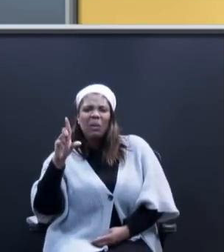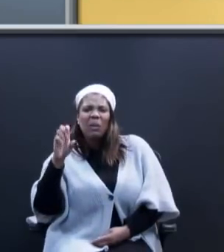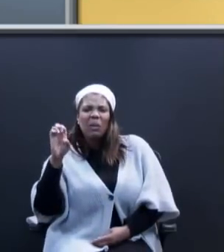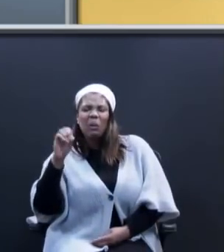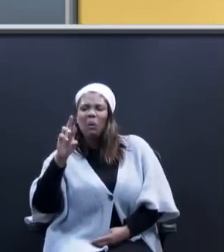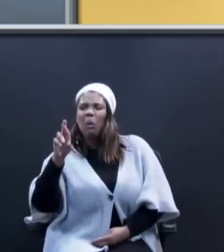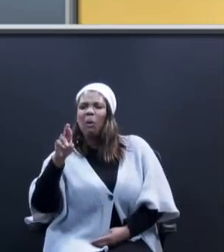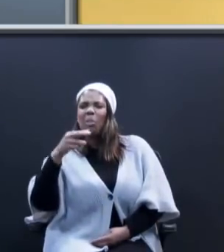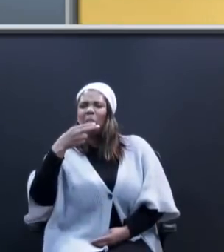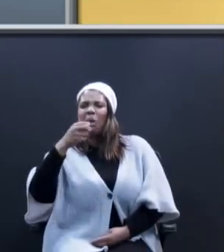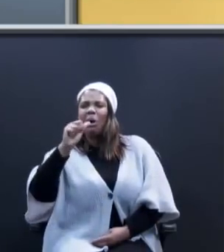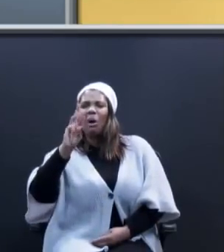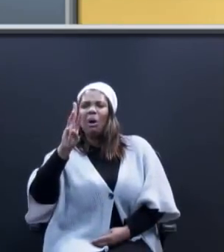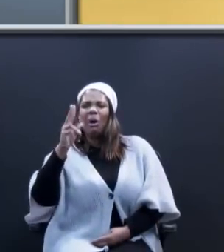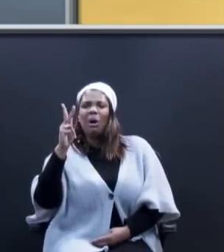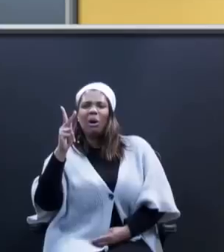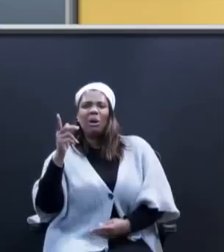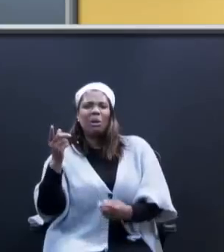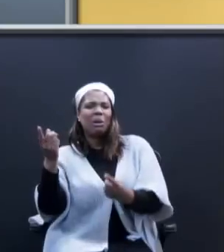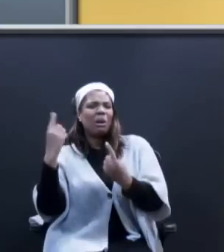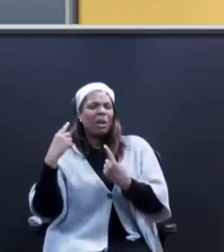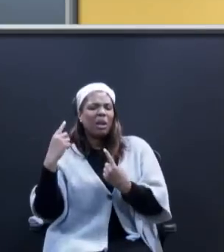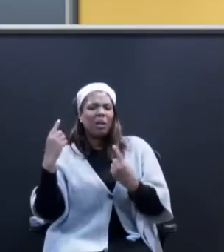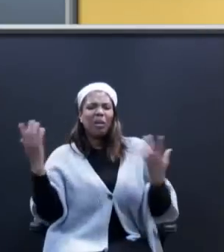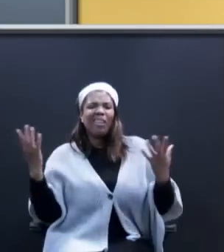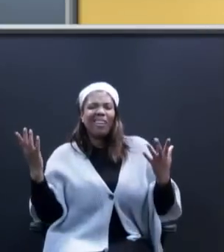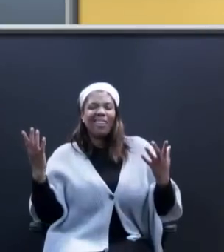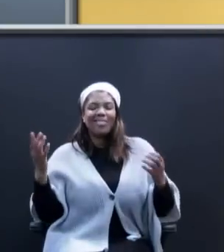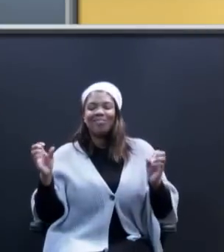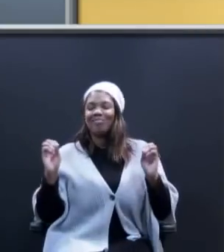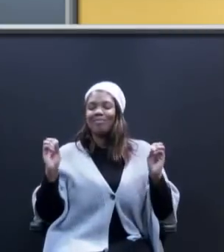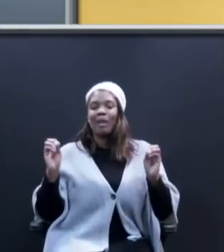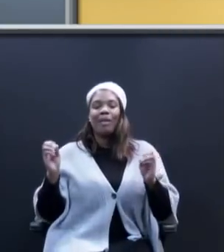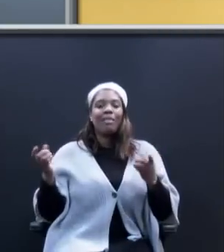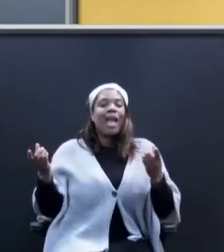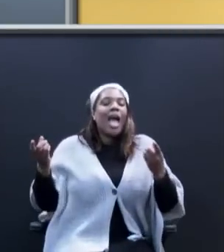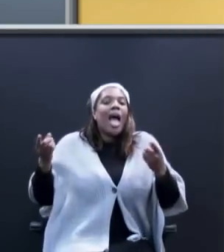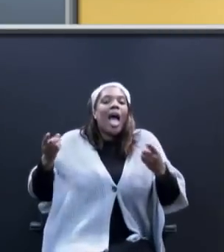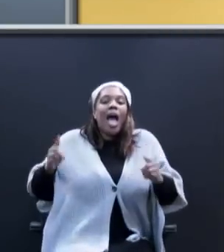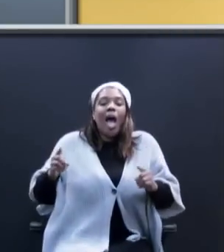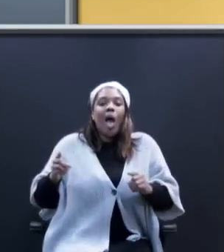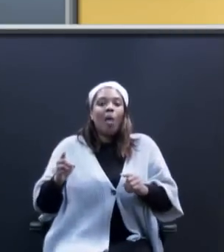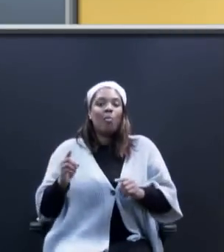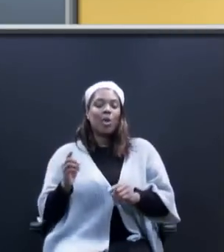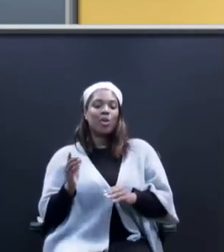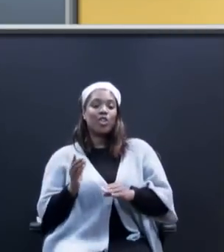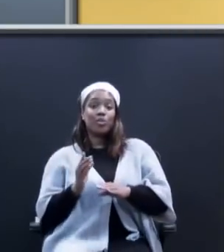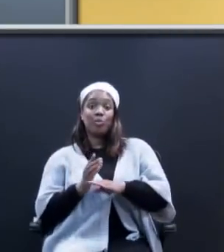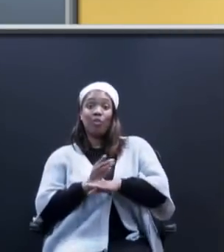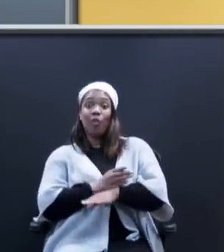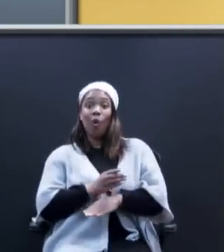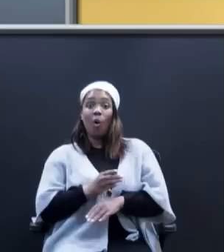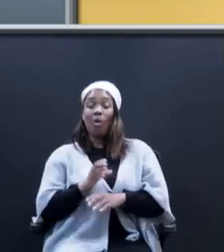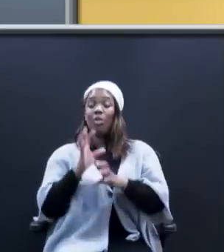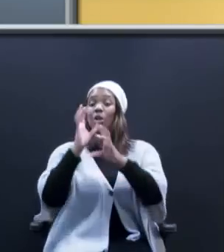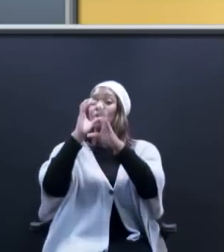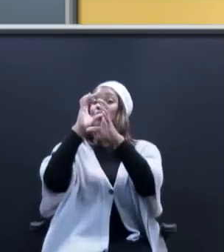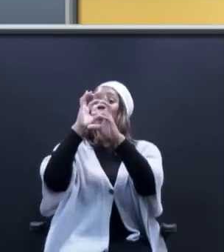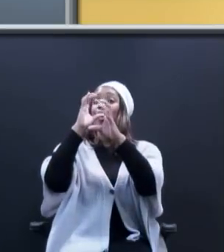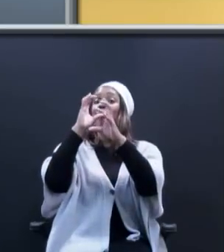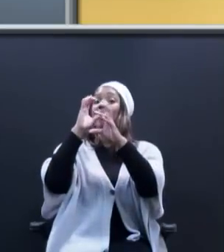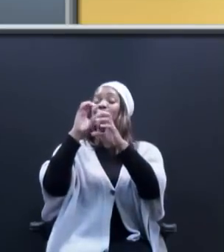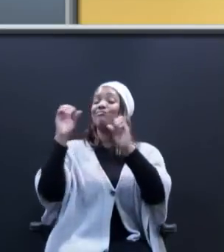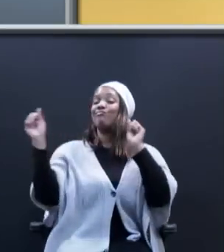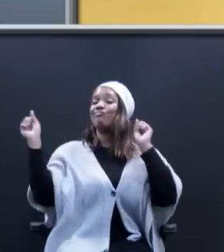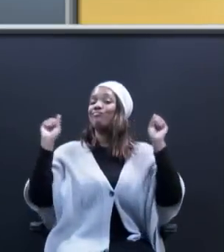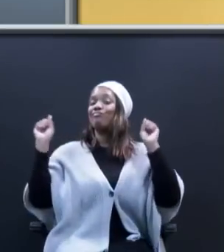And nothing's happened before the trumpets blow, sisters and brothers. And the Lord showed you that,